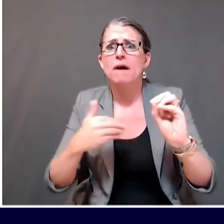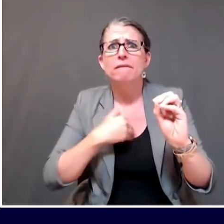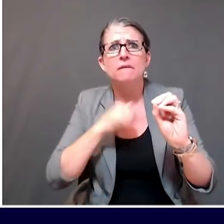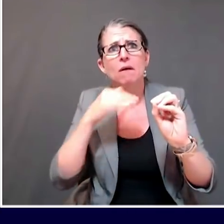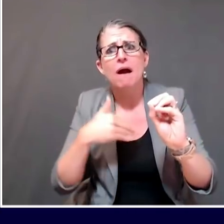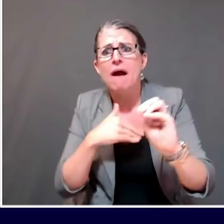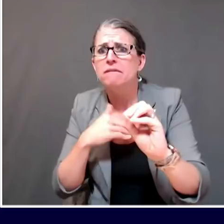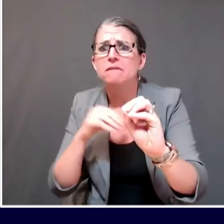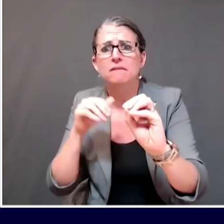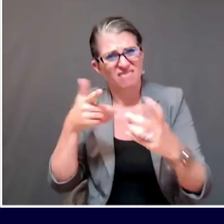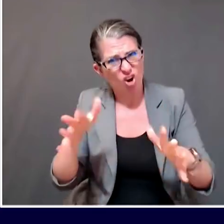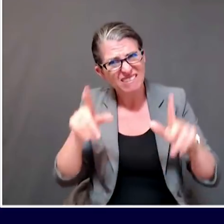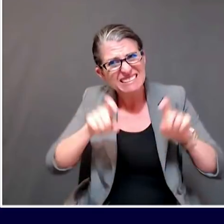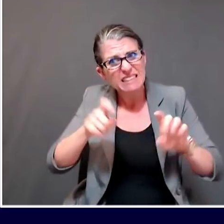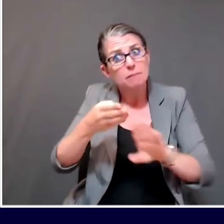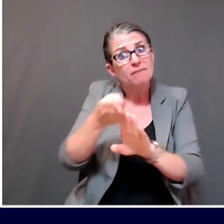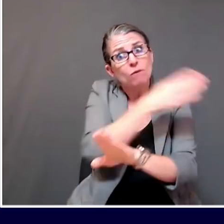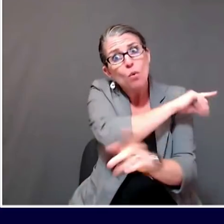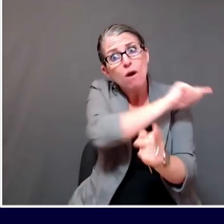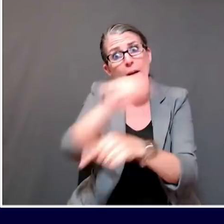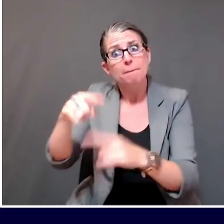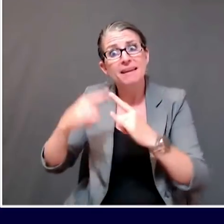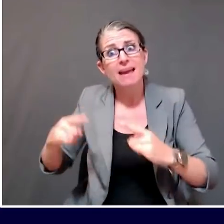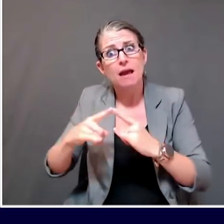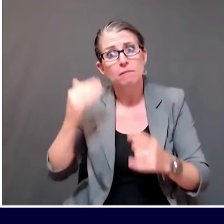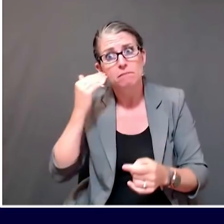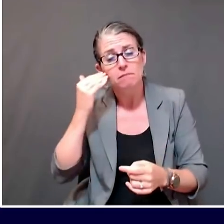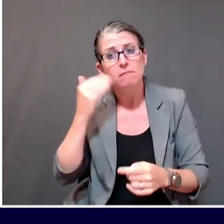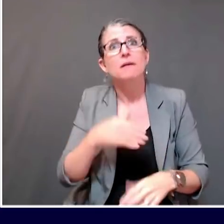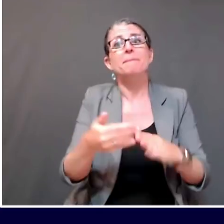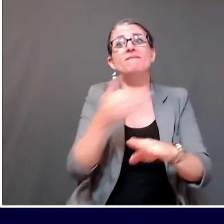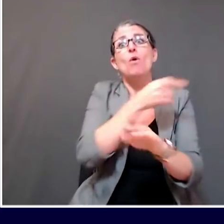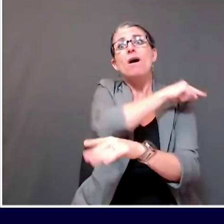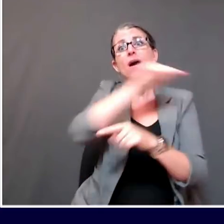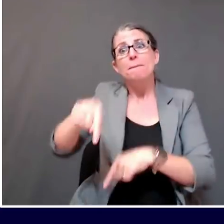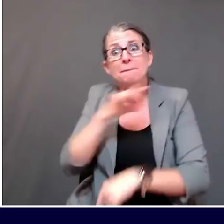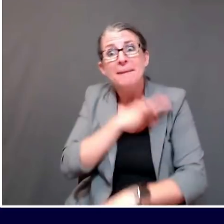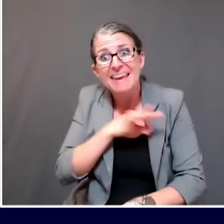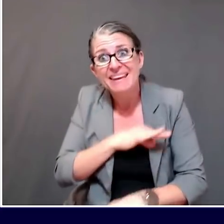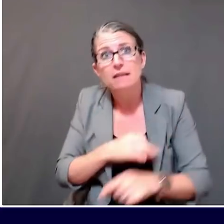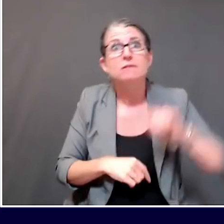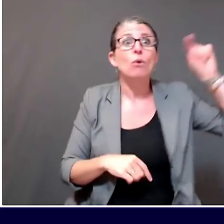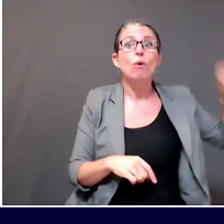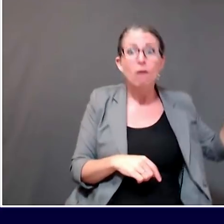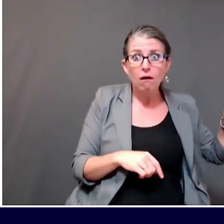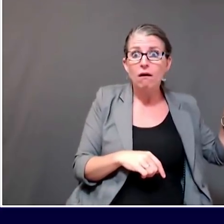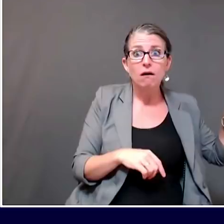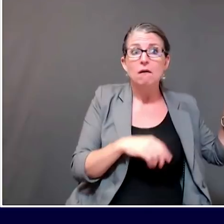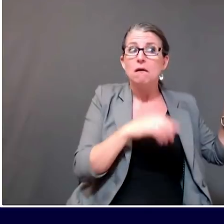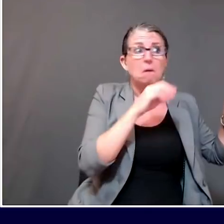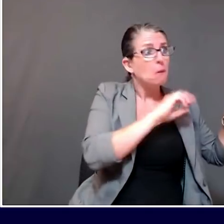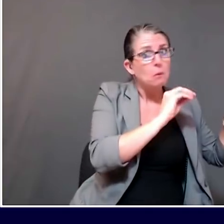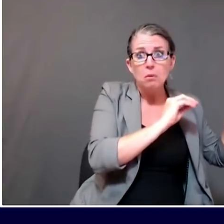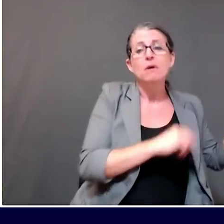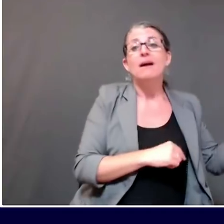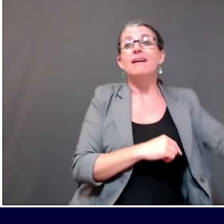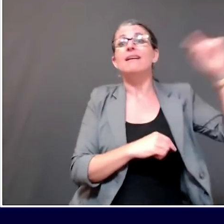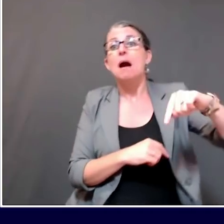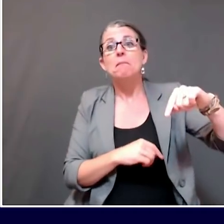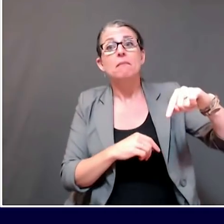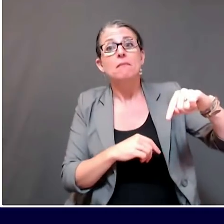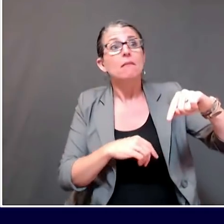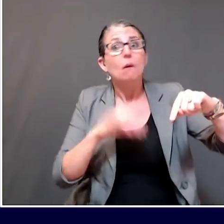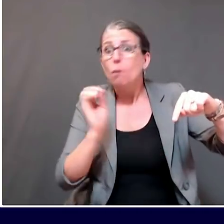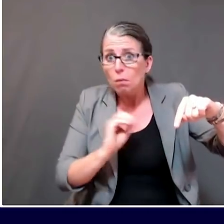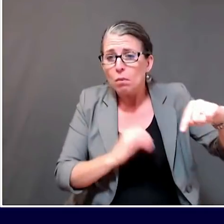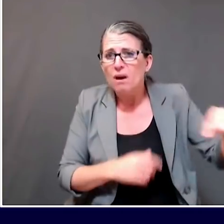camp. So, as is our standard process, we recommended confirmatory PCR